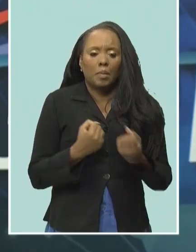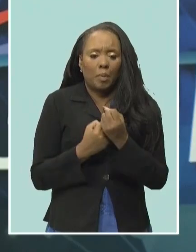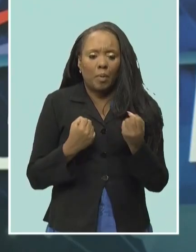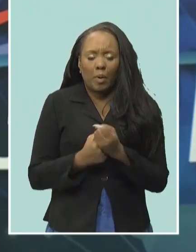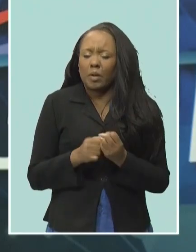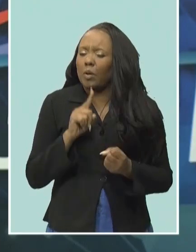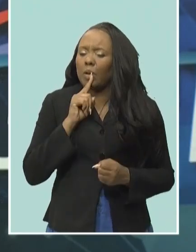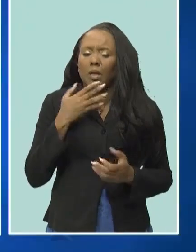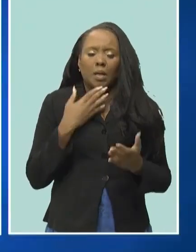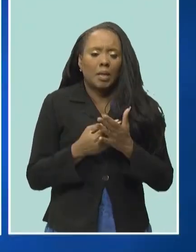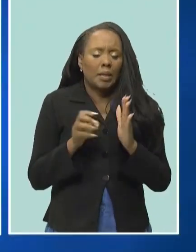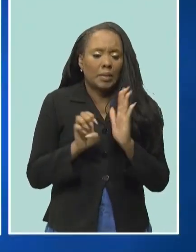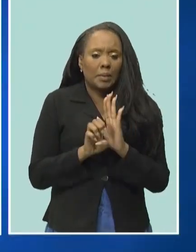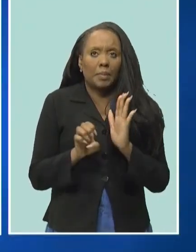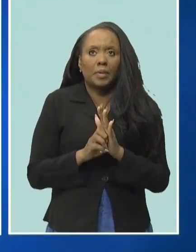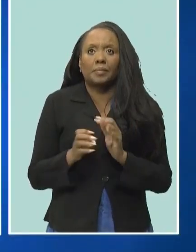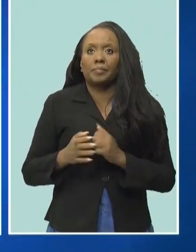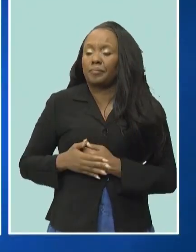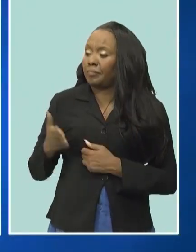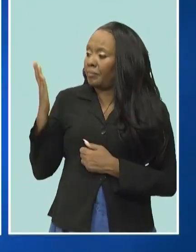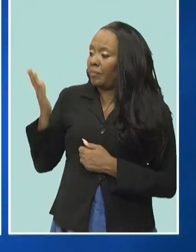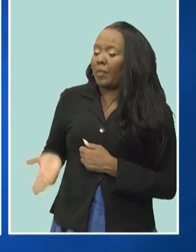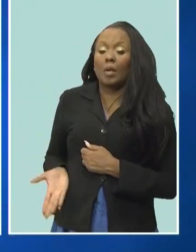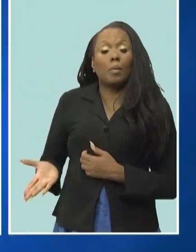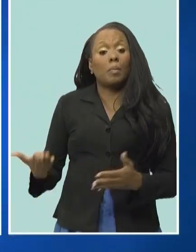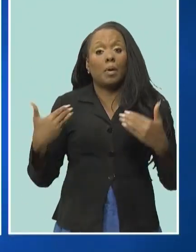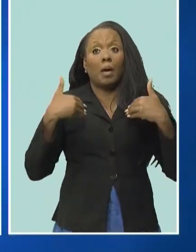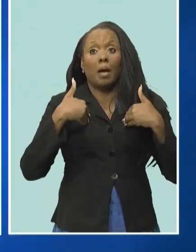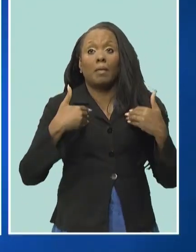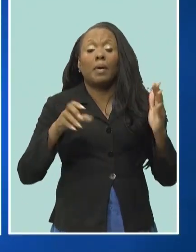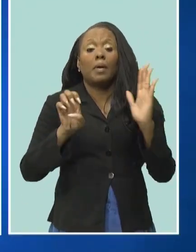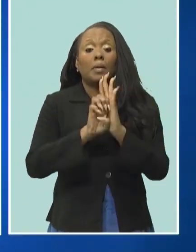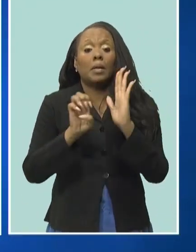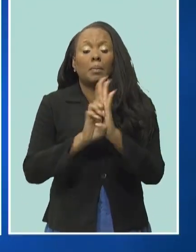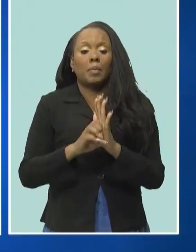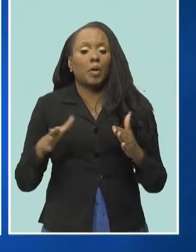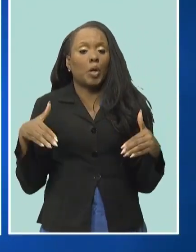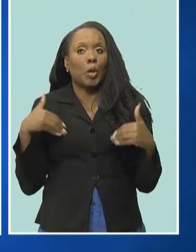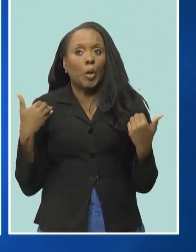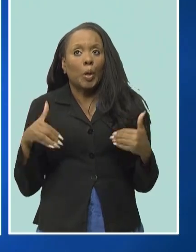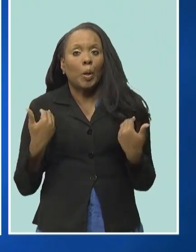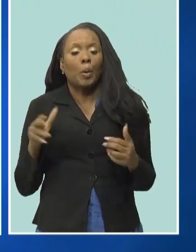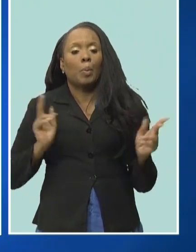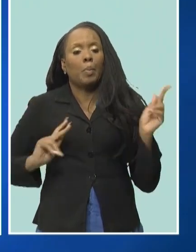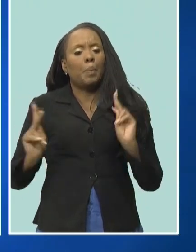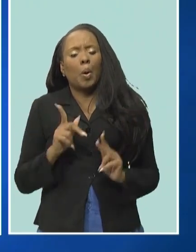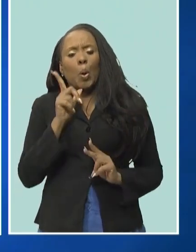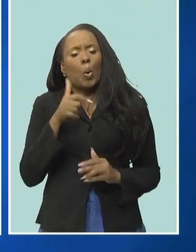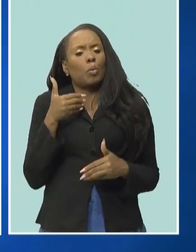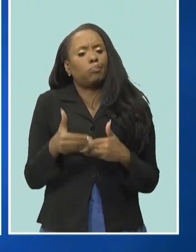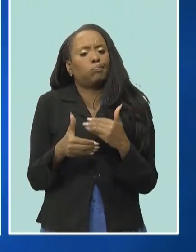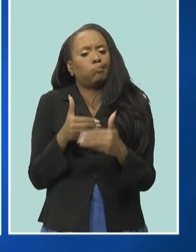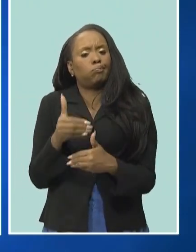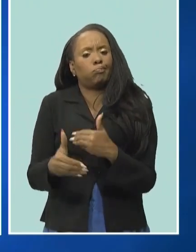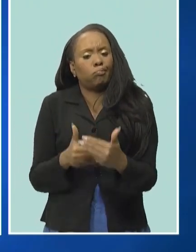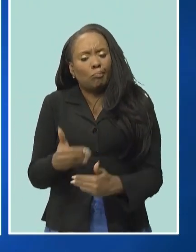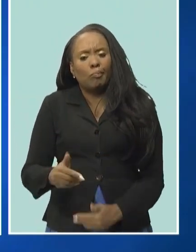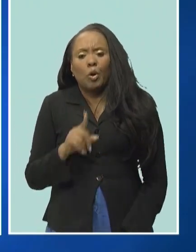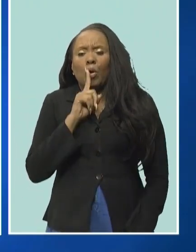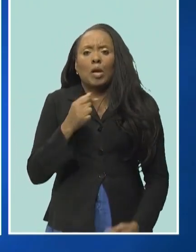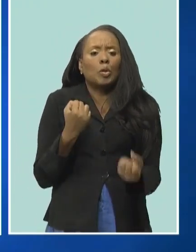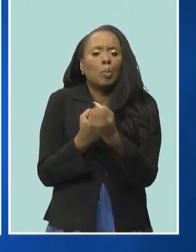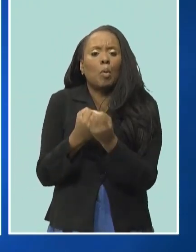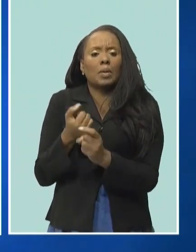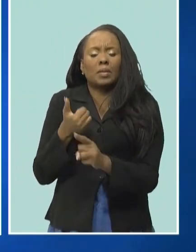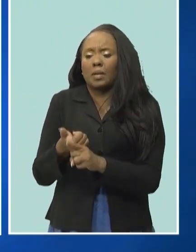follow. We have examples of young progressive people right here in Barbados who are backing themselves, who are not